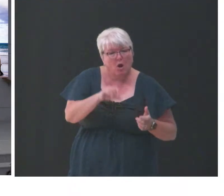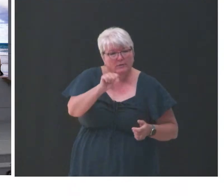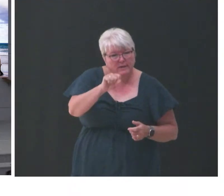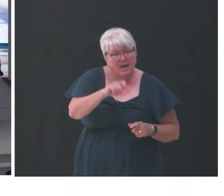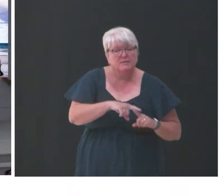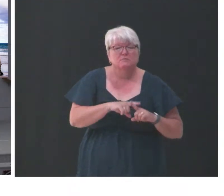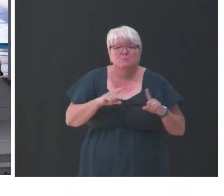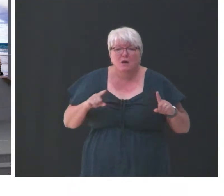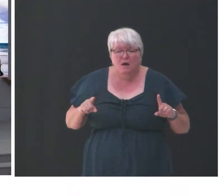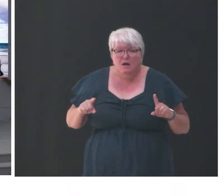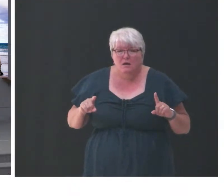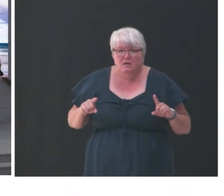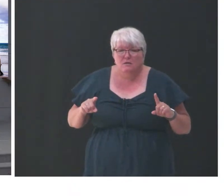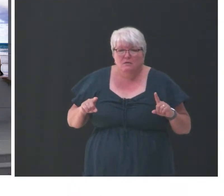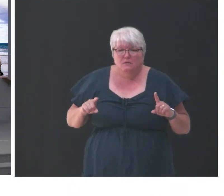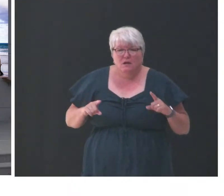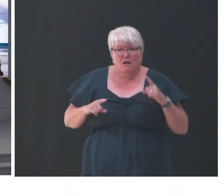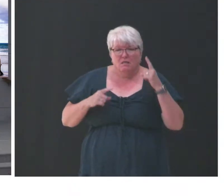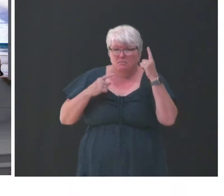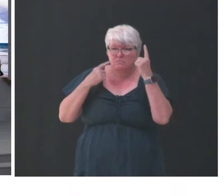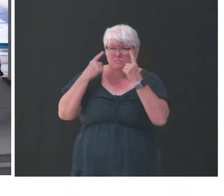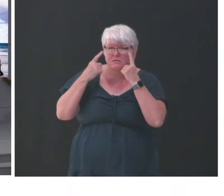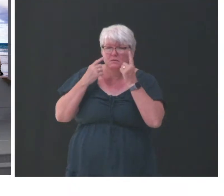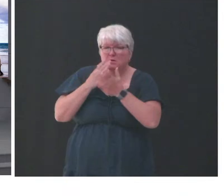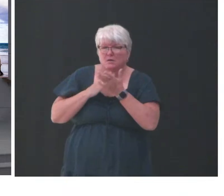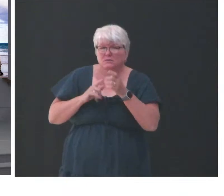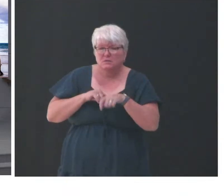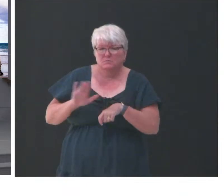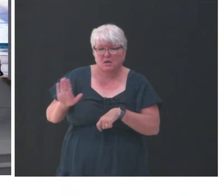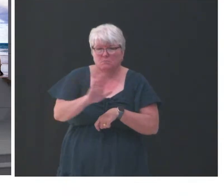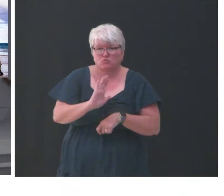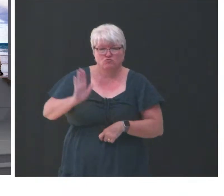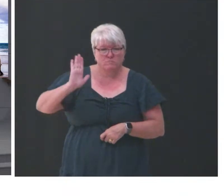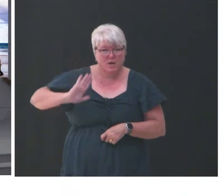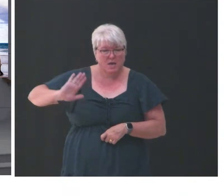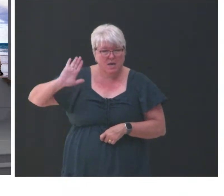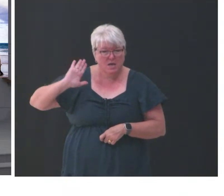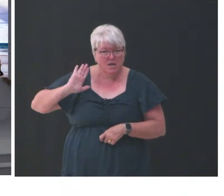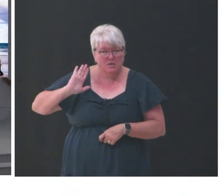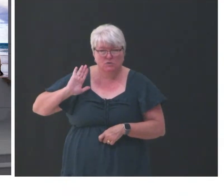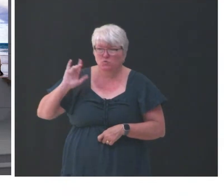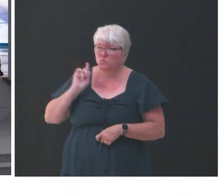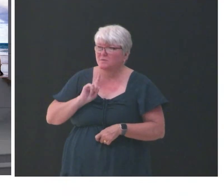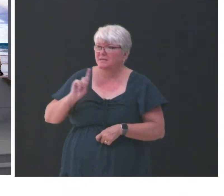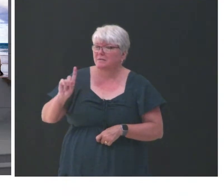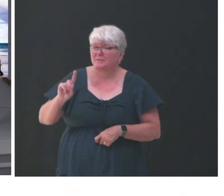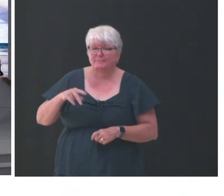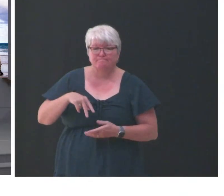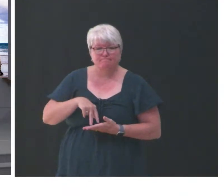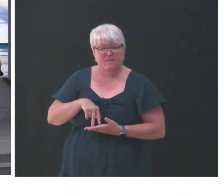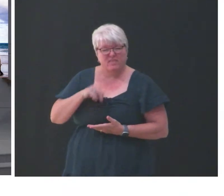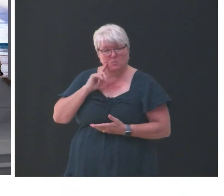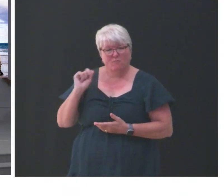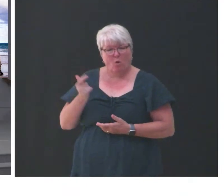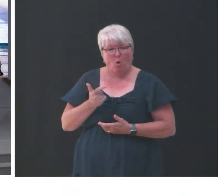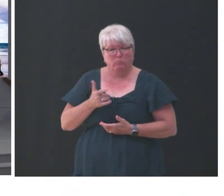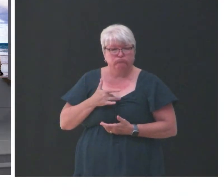But think about sometime maybe in your past. You come in, you're standing. I think we've all been